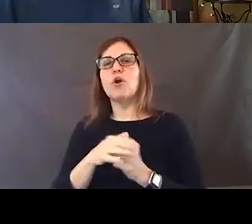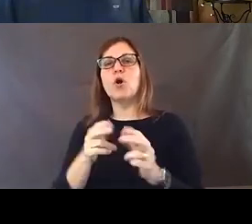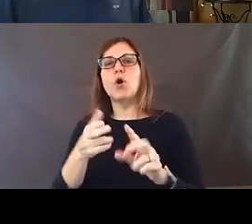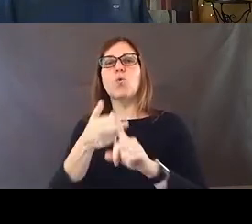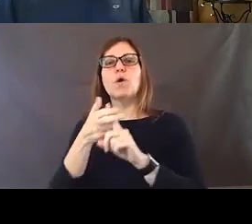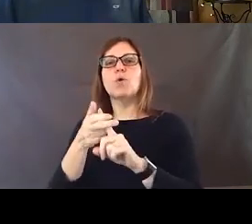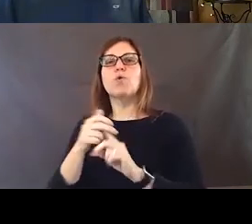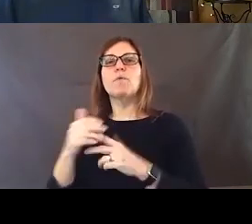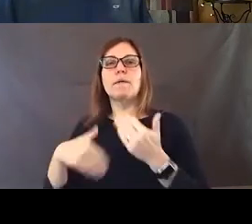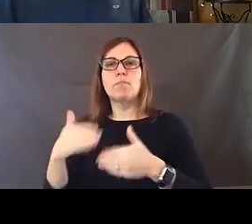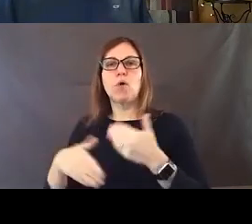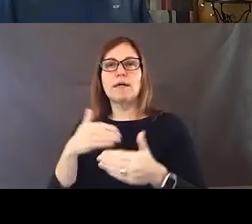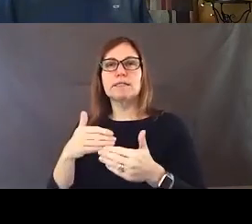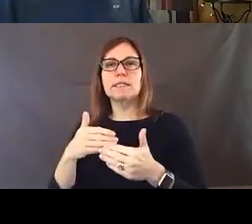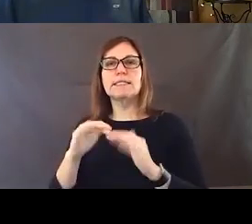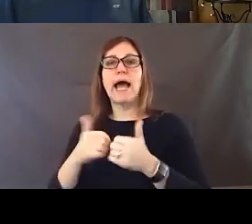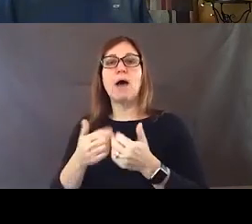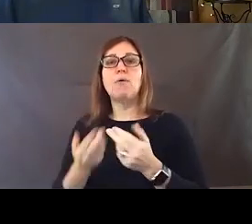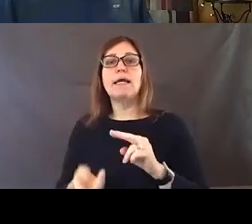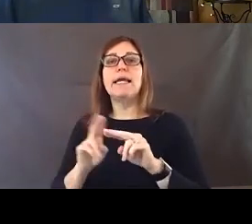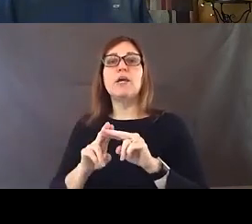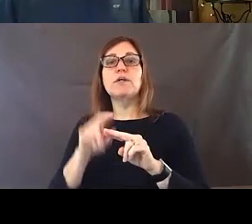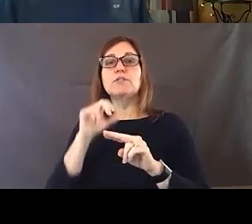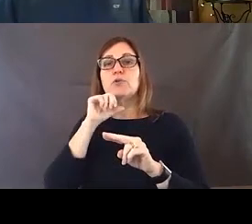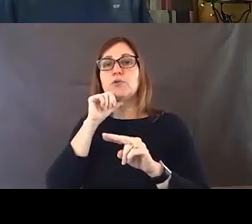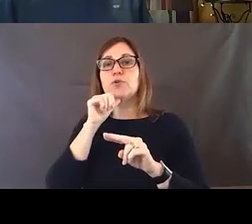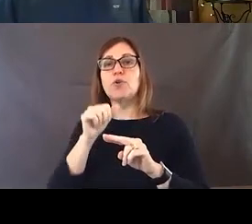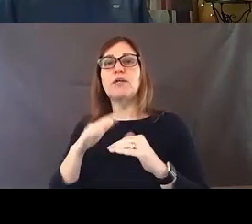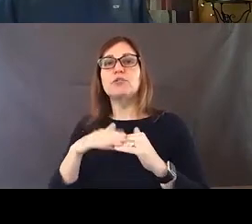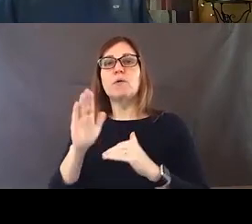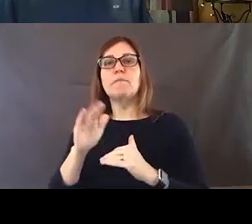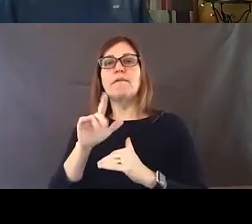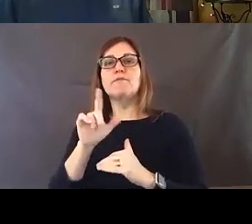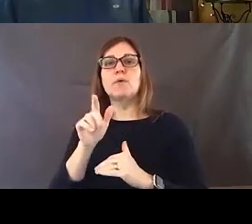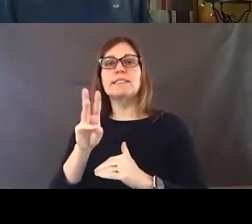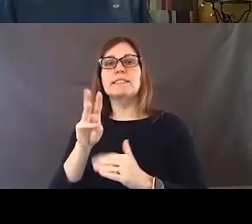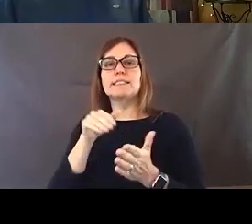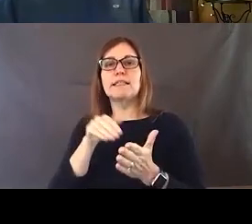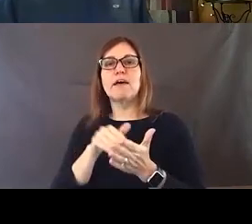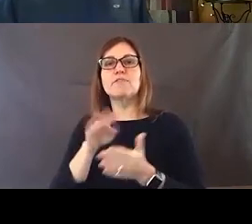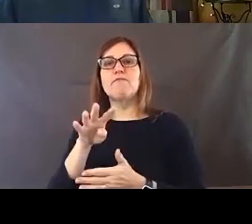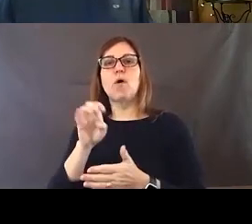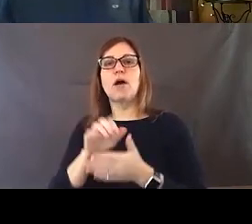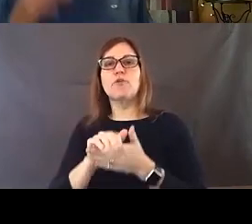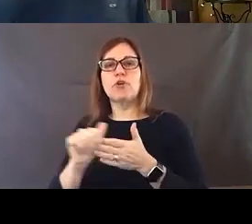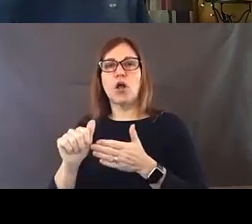process by increasing the not to exceed amount by $26,400.